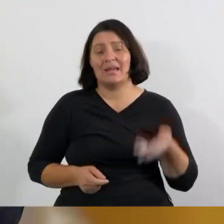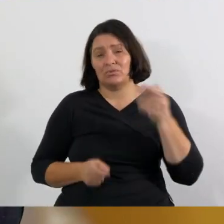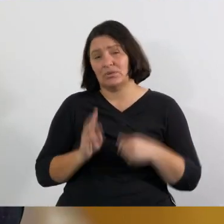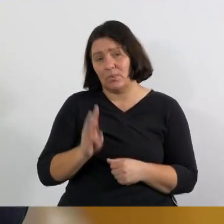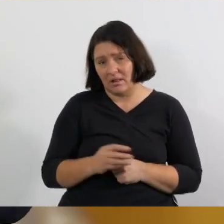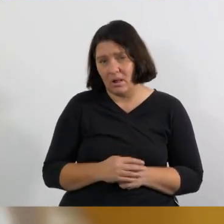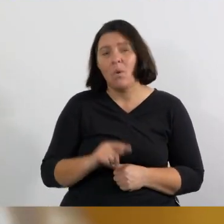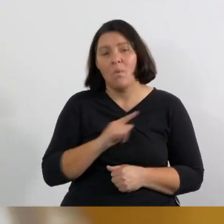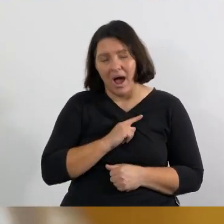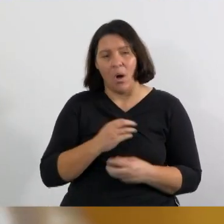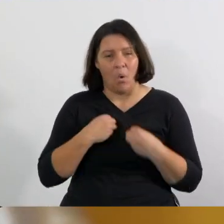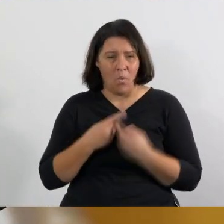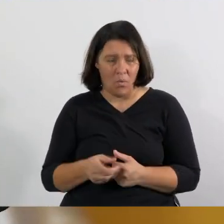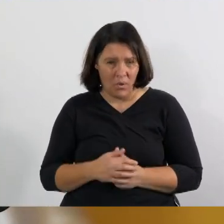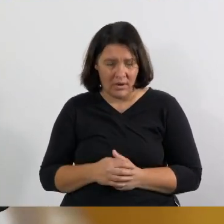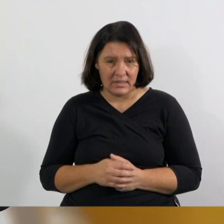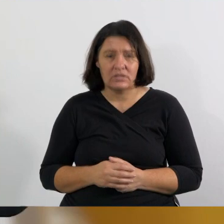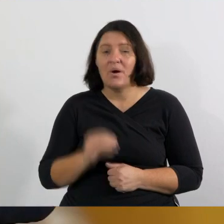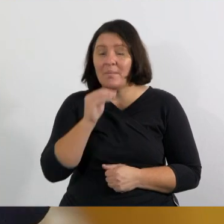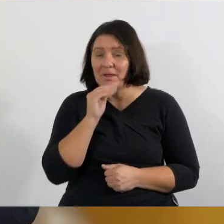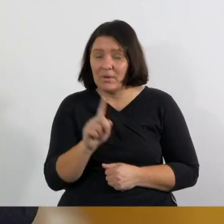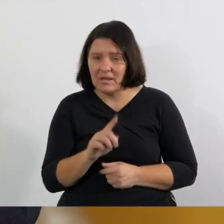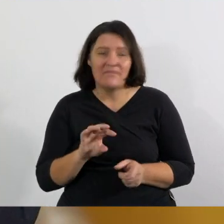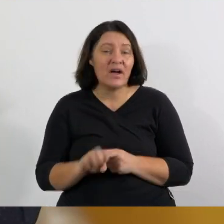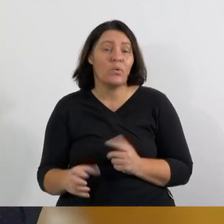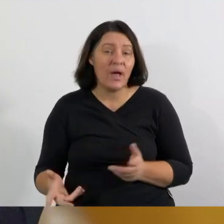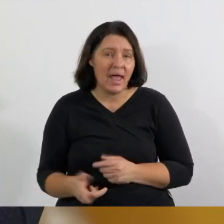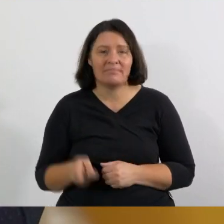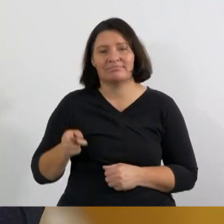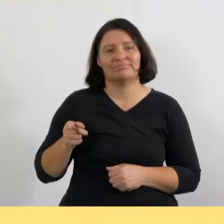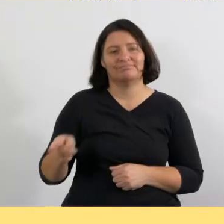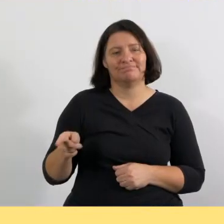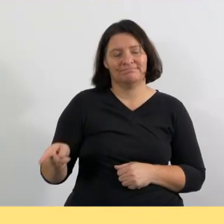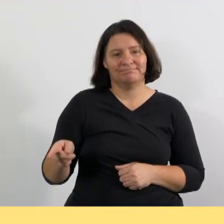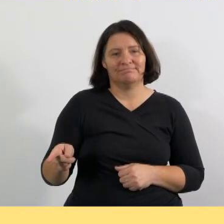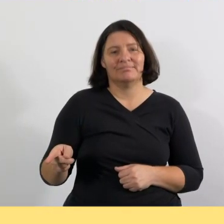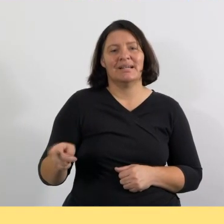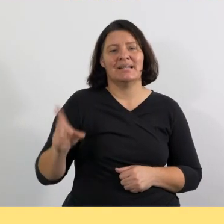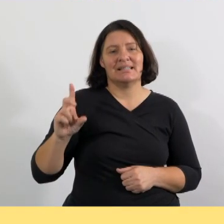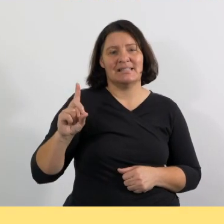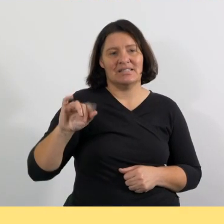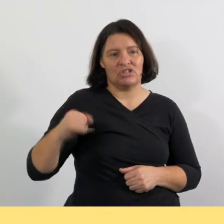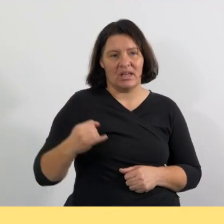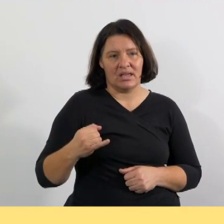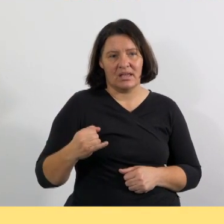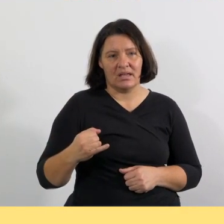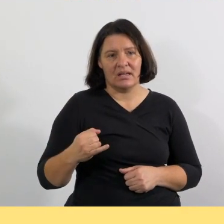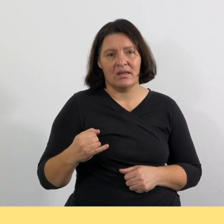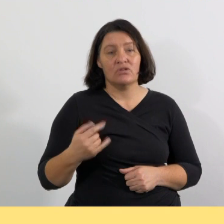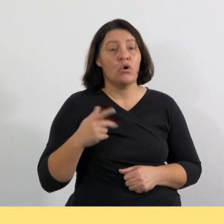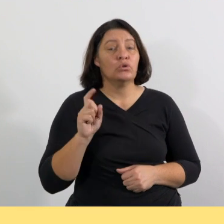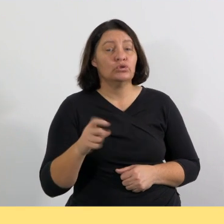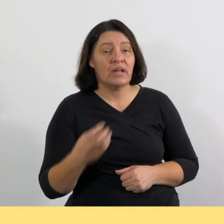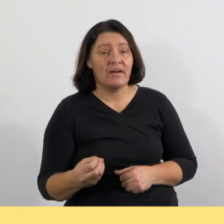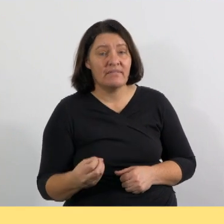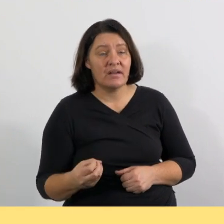should increase what we owe our creditors. And we would find that amount recorded in the GJ. So here you